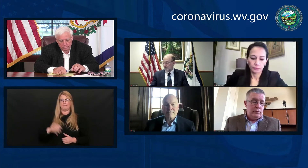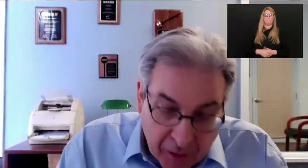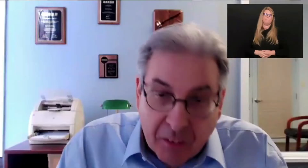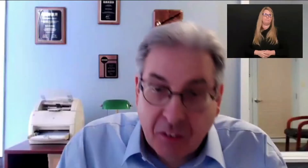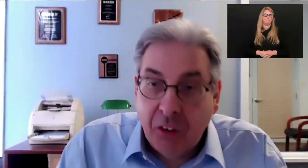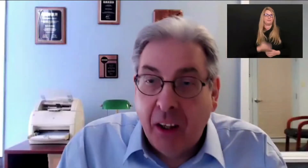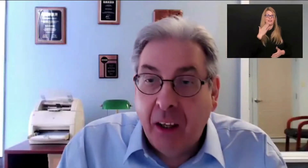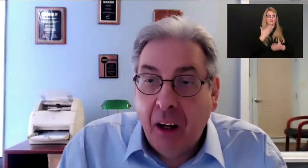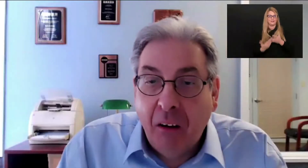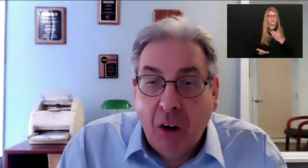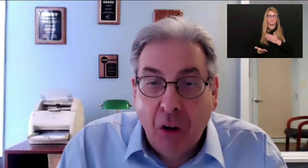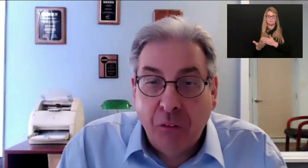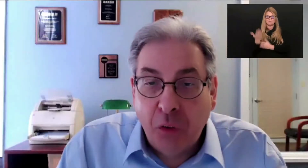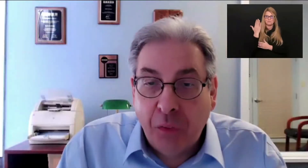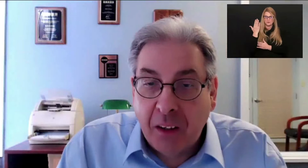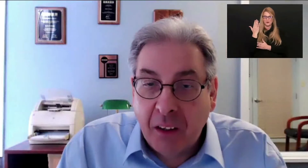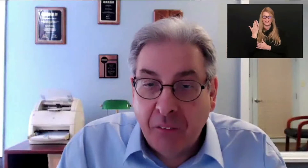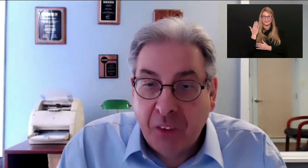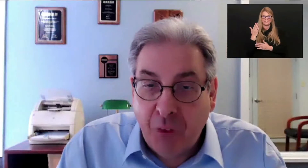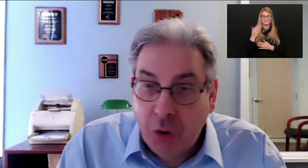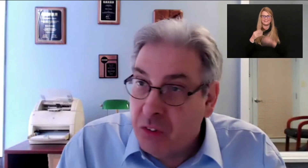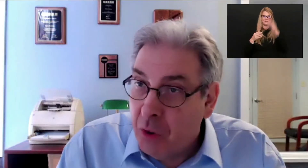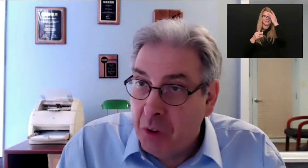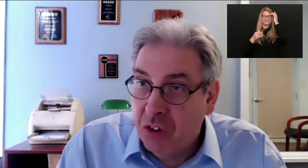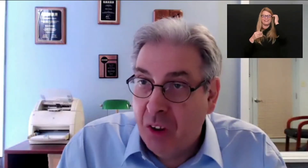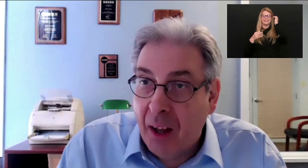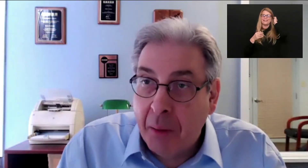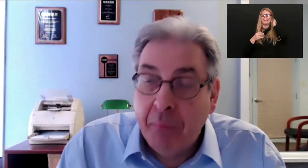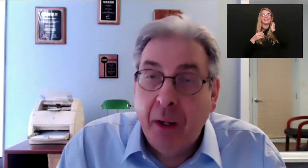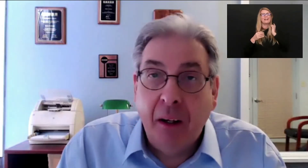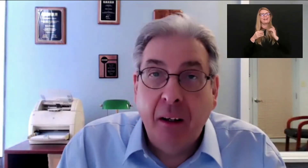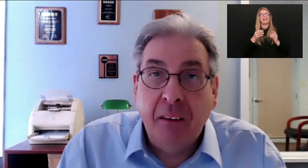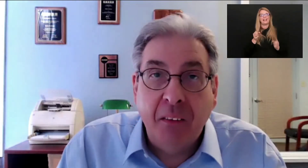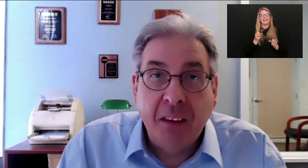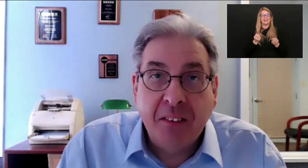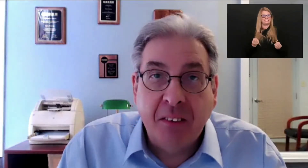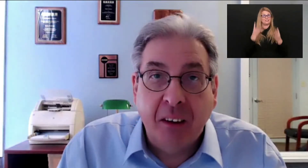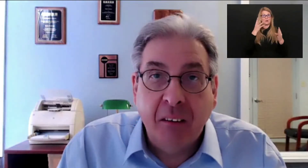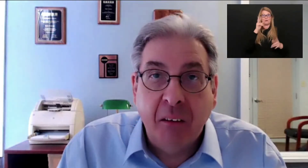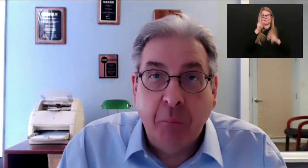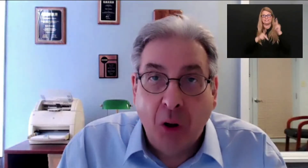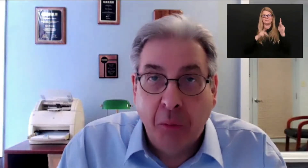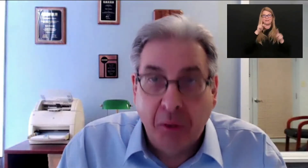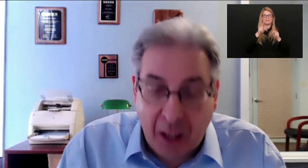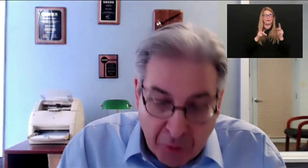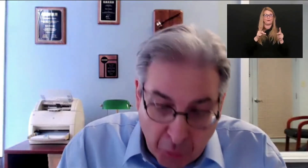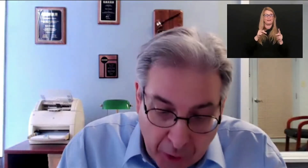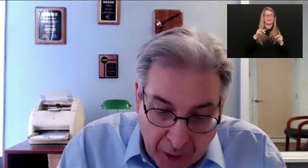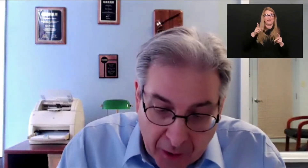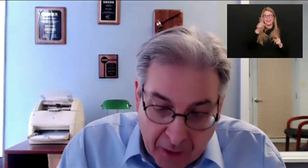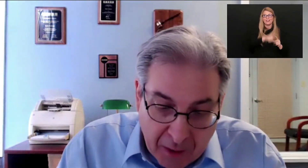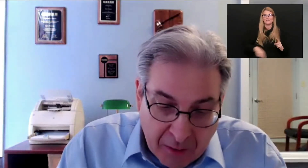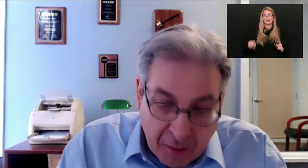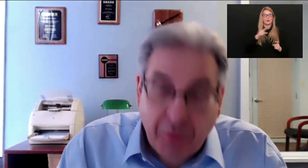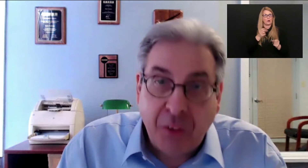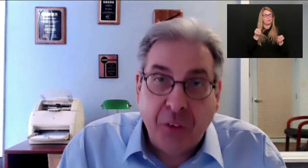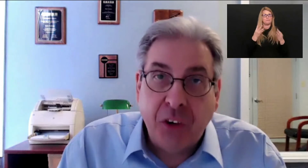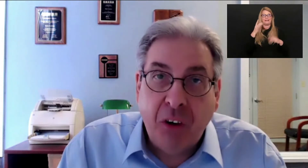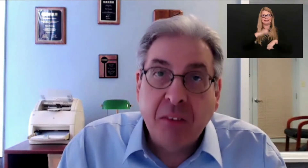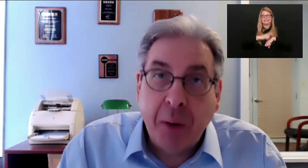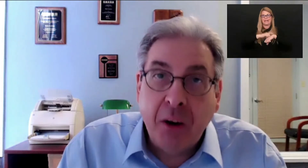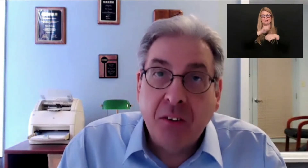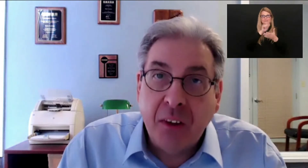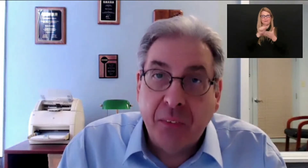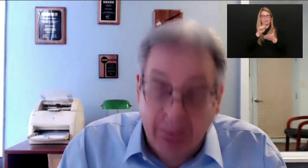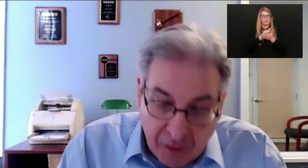Governor, and certainly all of you that have devoted so much time to this multiple times a week, simply for